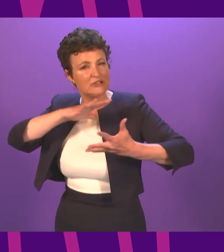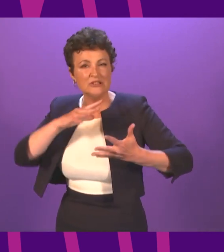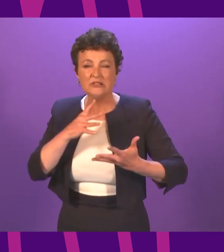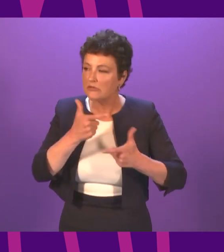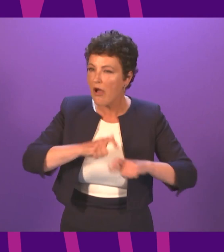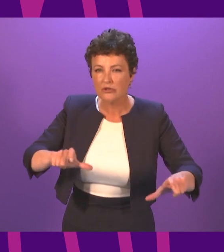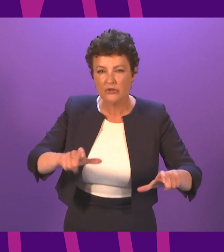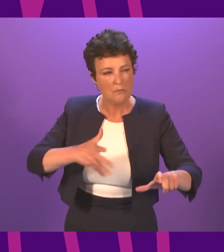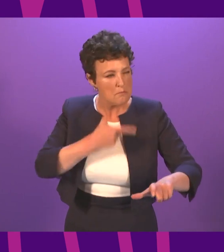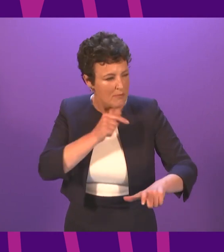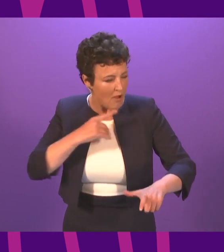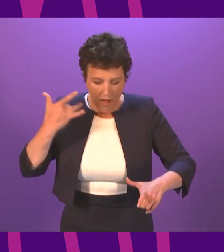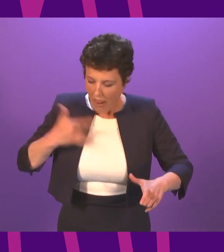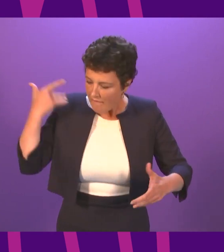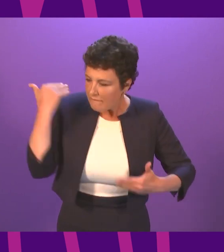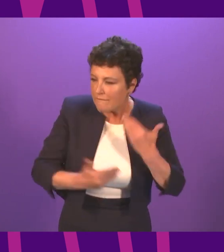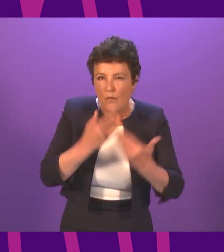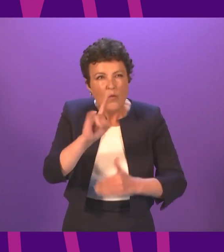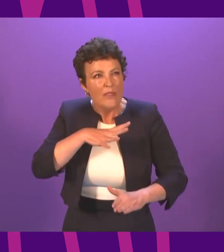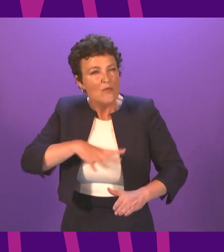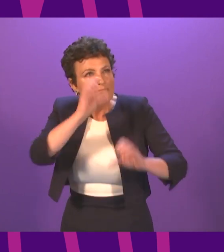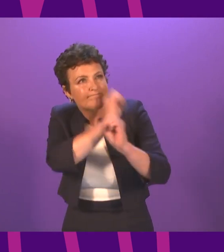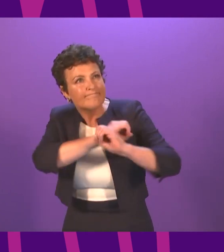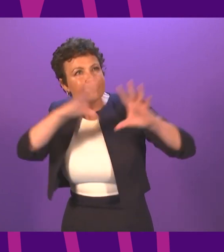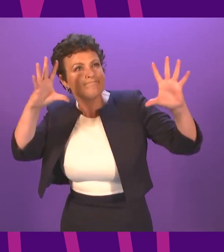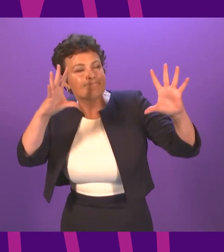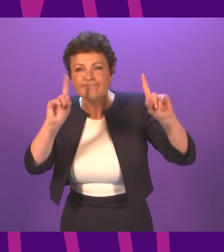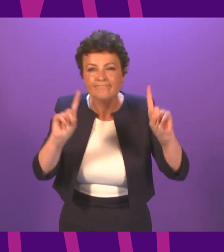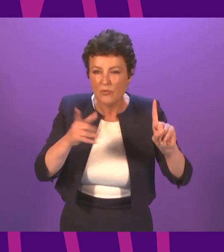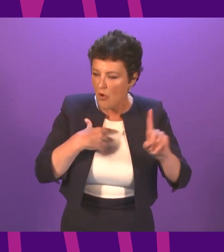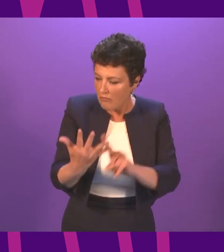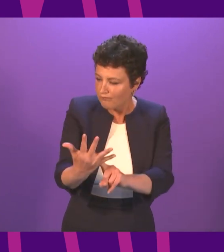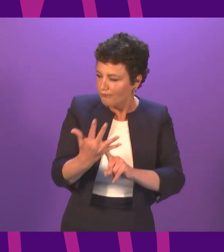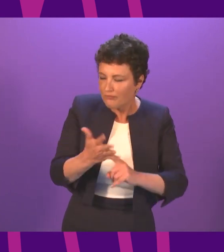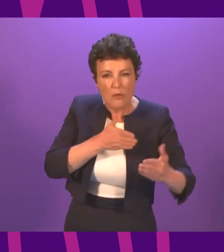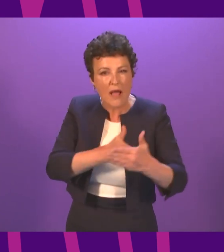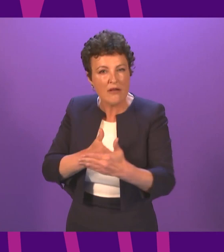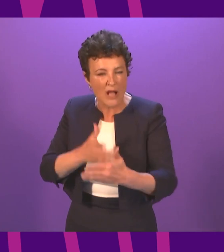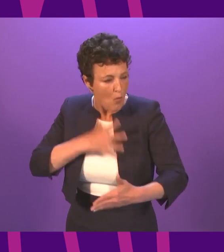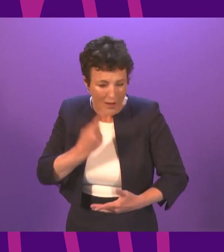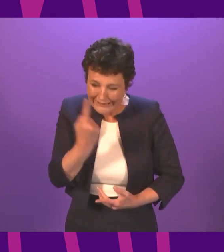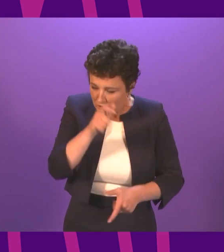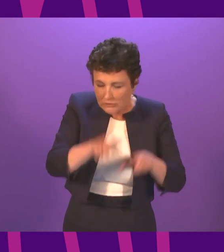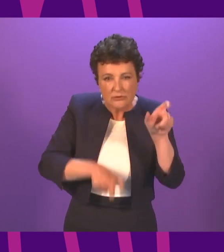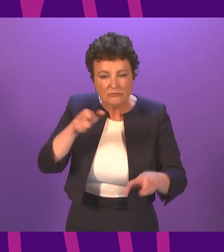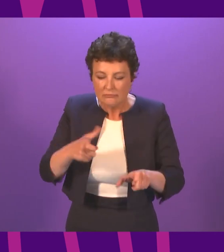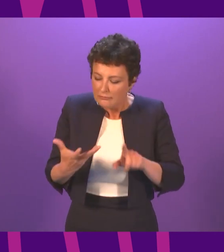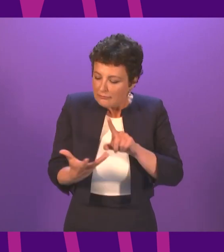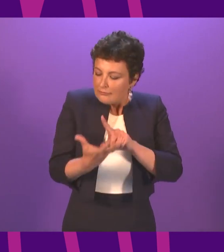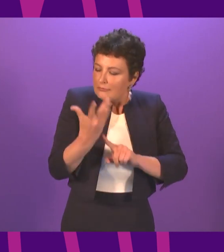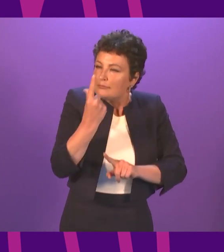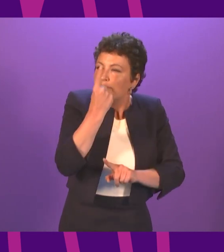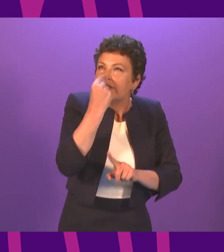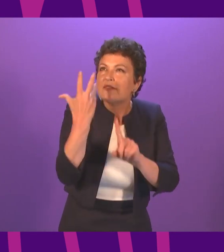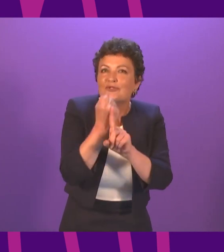held back by prejudice or expectations. Where every single person can achieve their potential, lifted up by